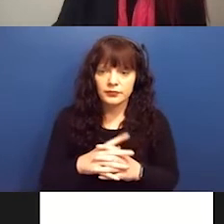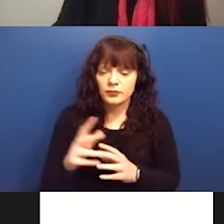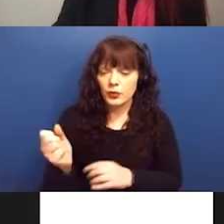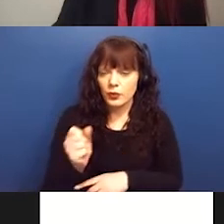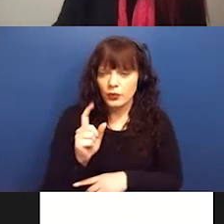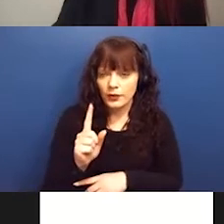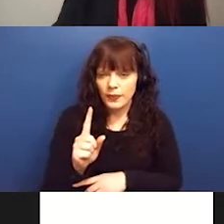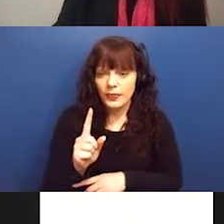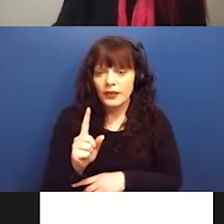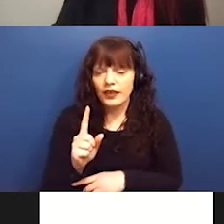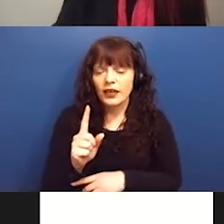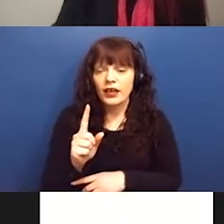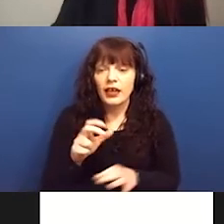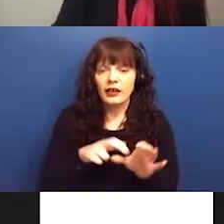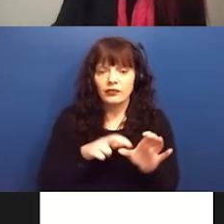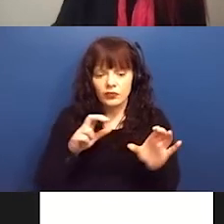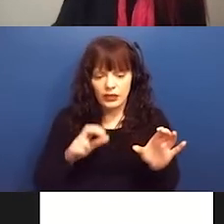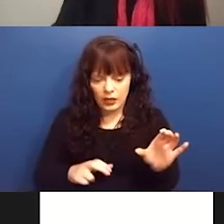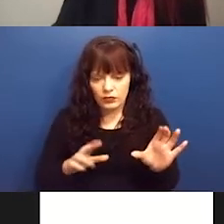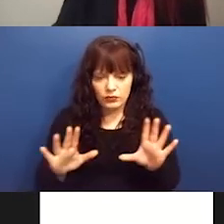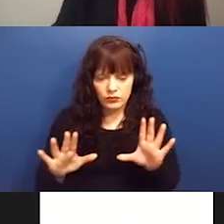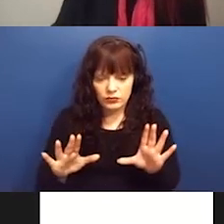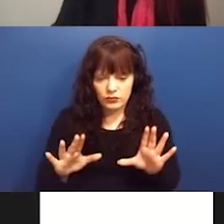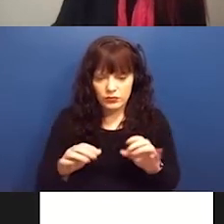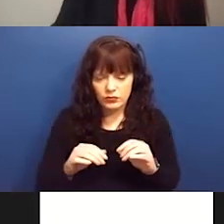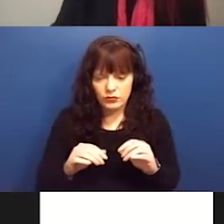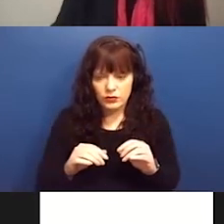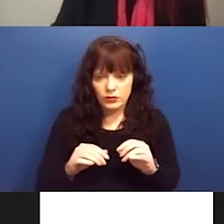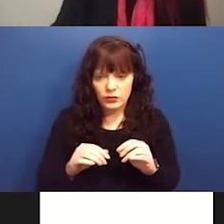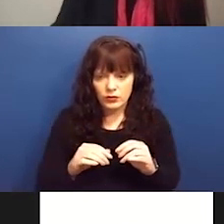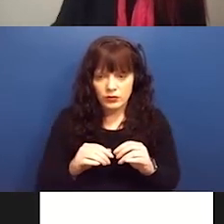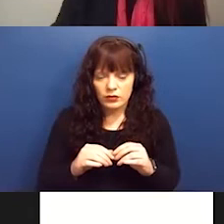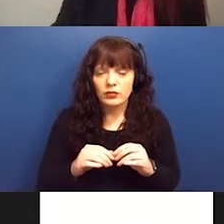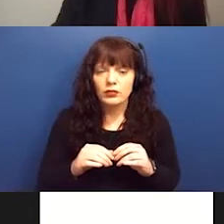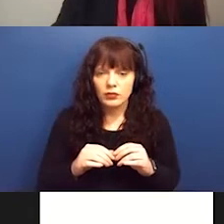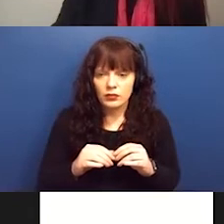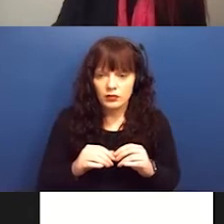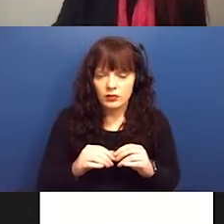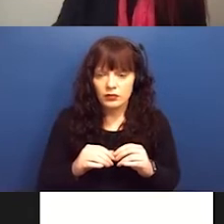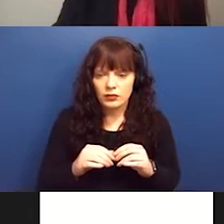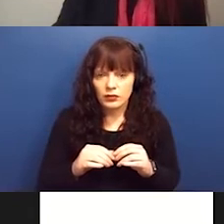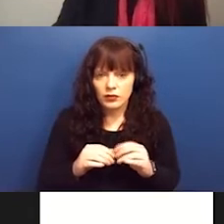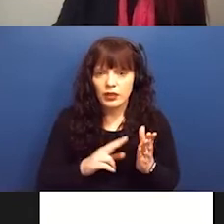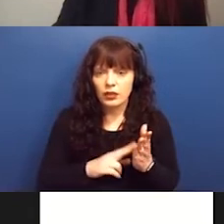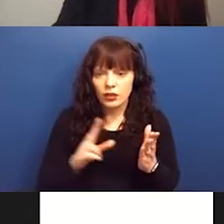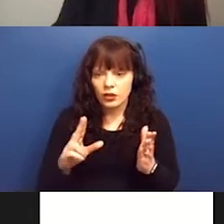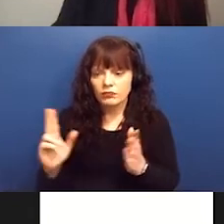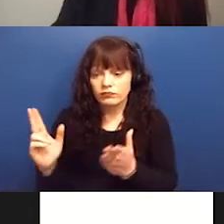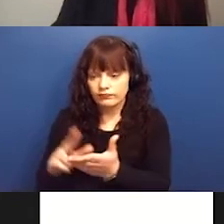have to get out of what I had first when I was sharing and just get out of here and do this, and then I'll be